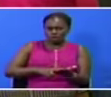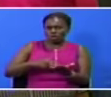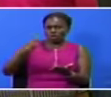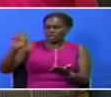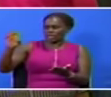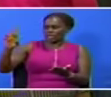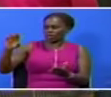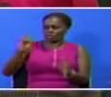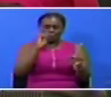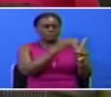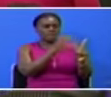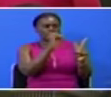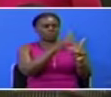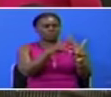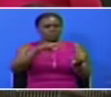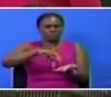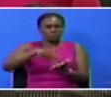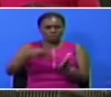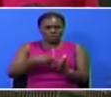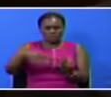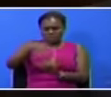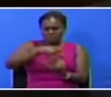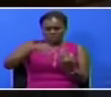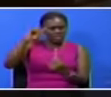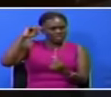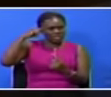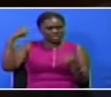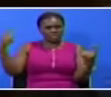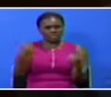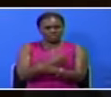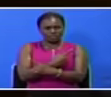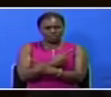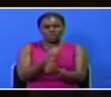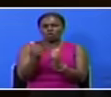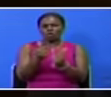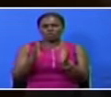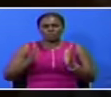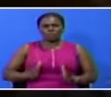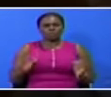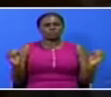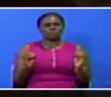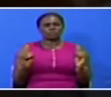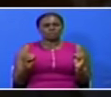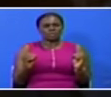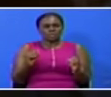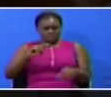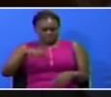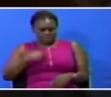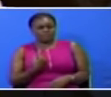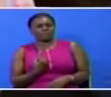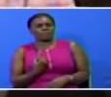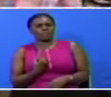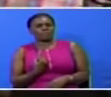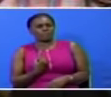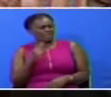Foundation mentorship program. In the foundation, we are told to think differently. Don't think about your competitors in the market. This is when